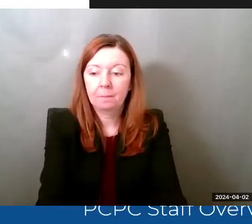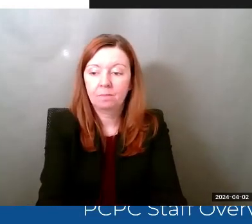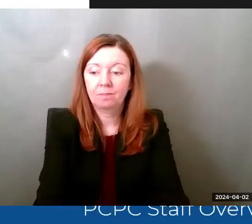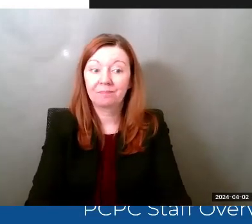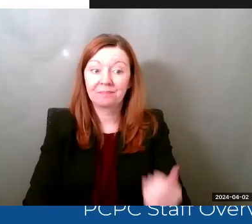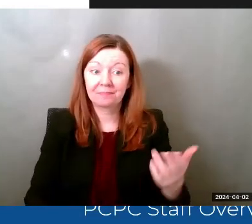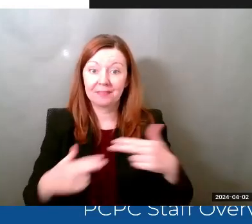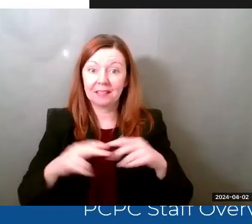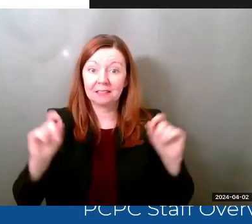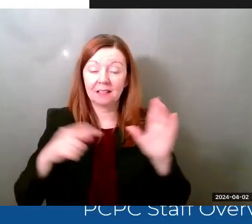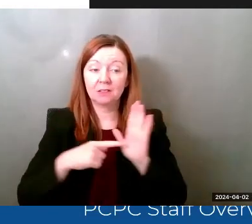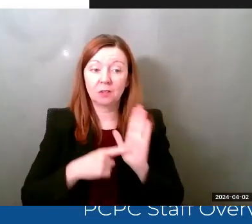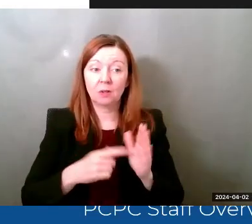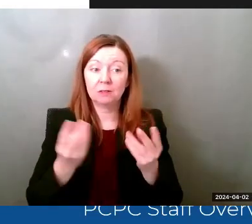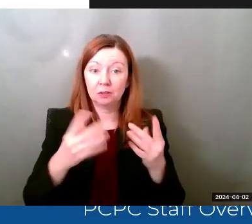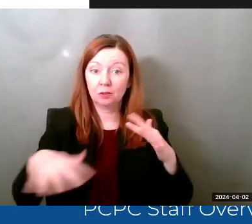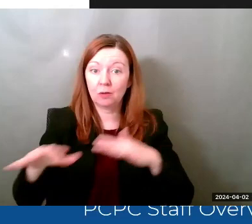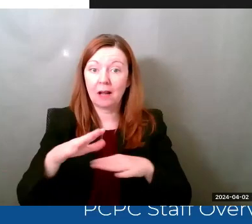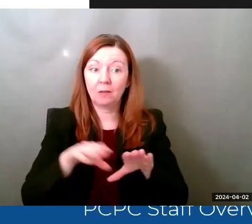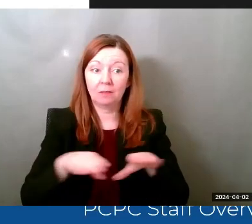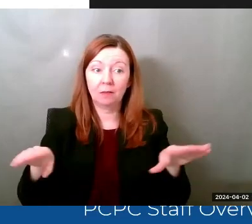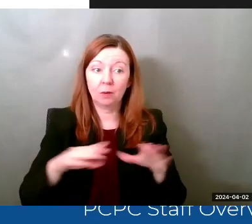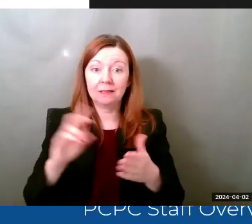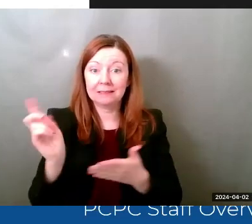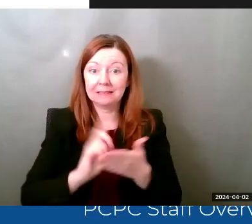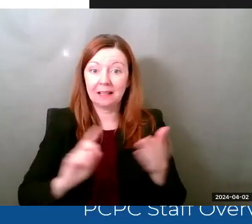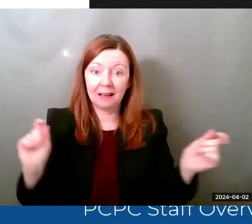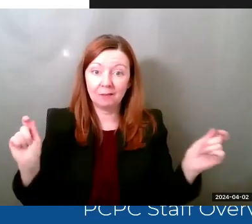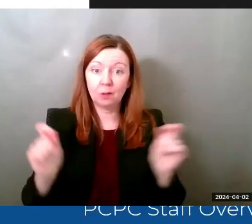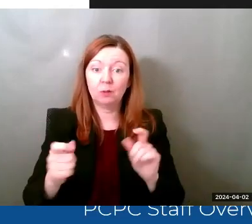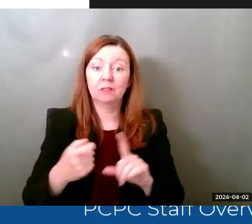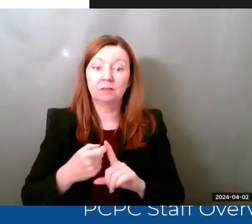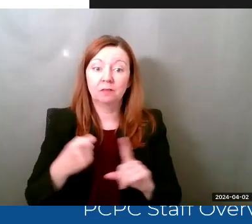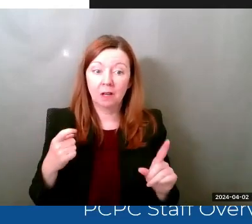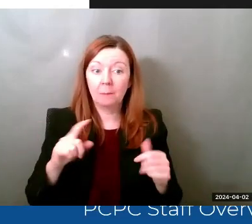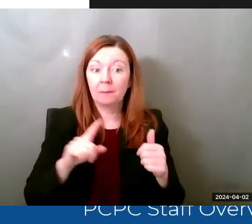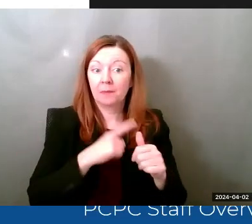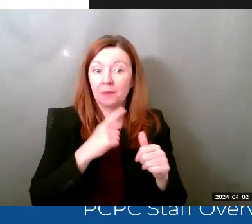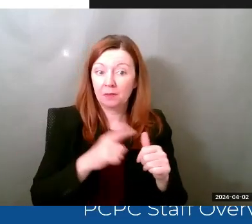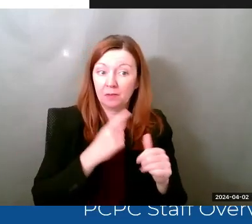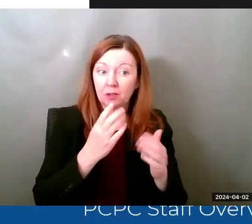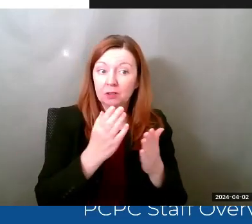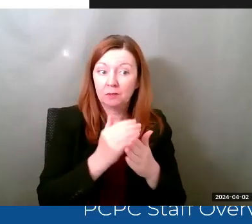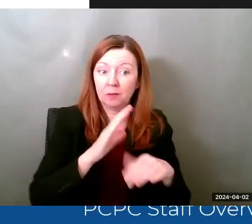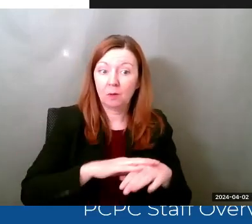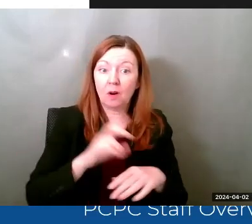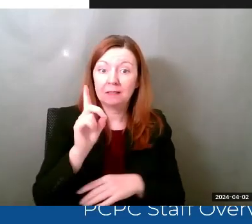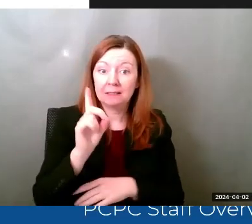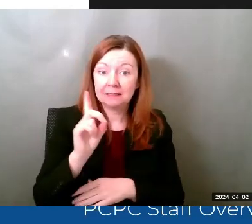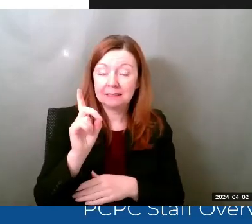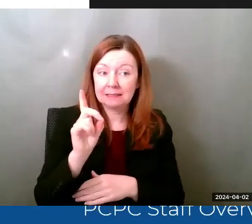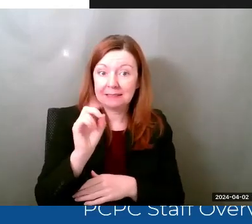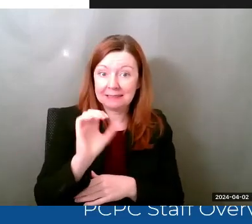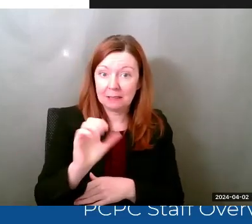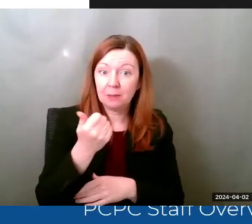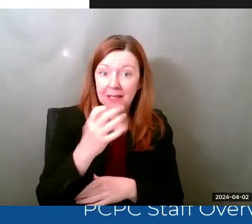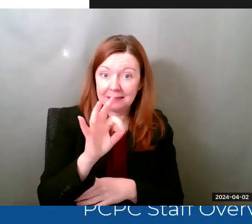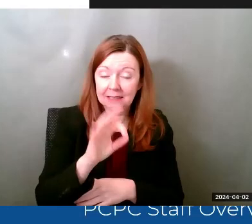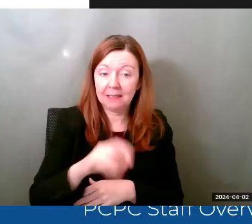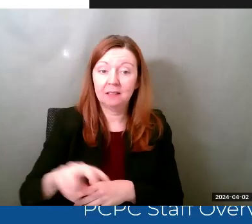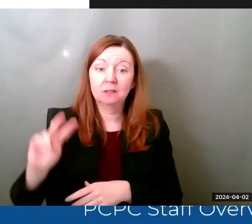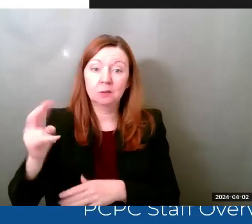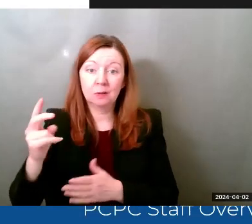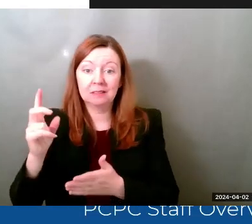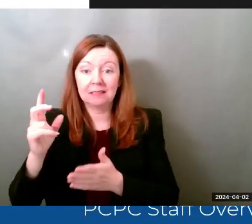This slide shows the ground floor design evolution from the first review on December 19th to the second